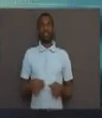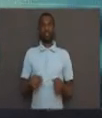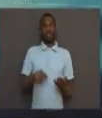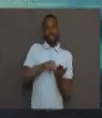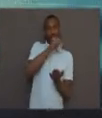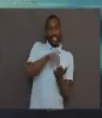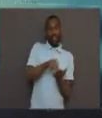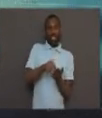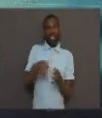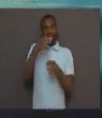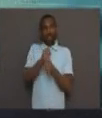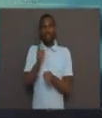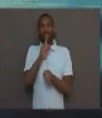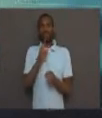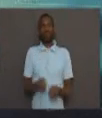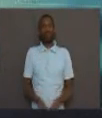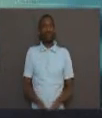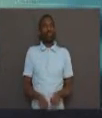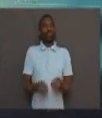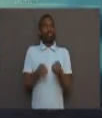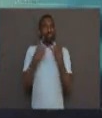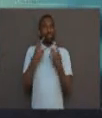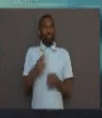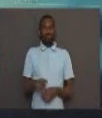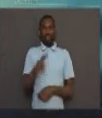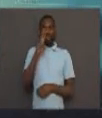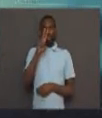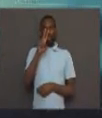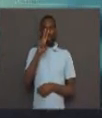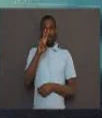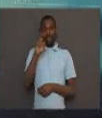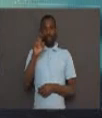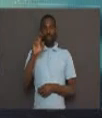Nuclei containing more than 209